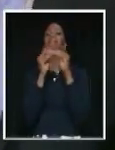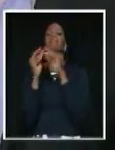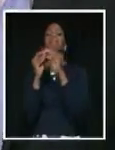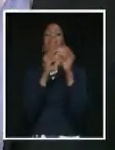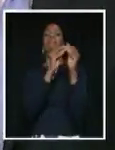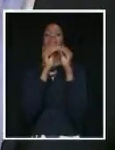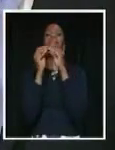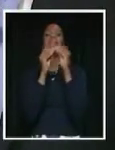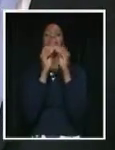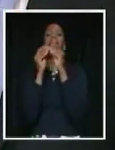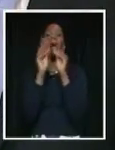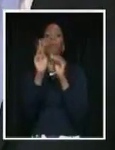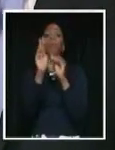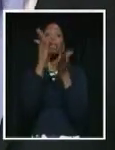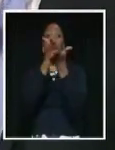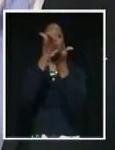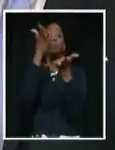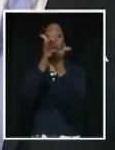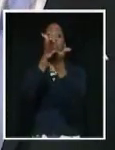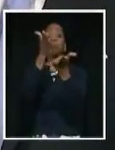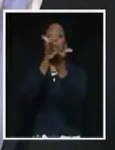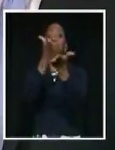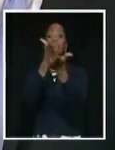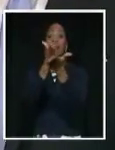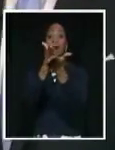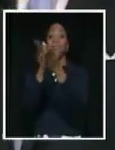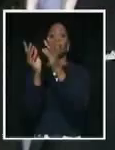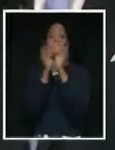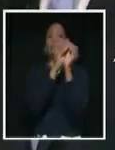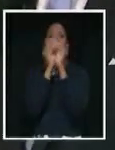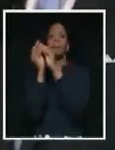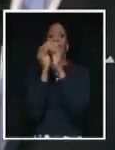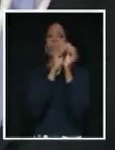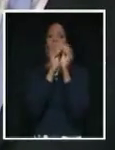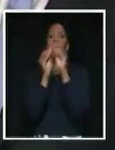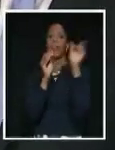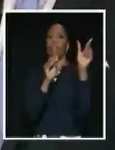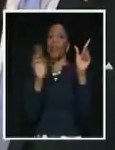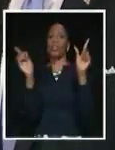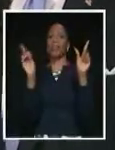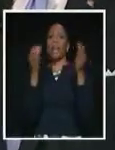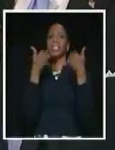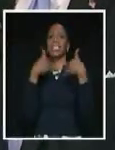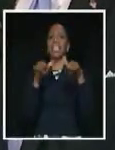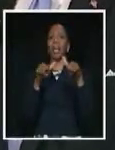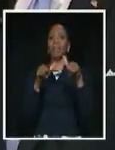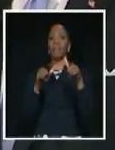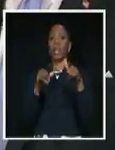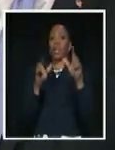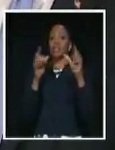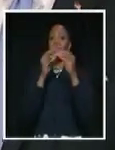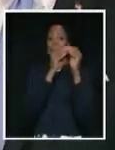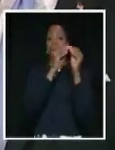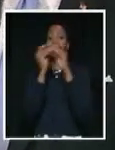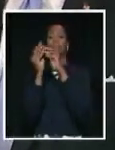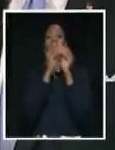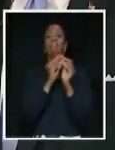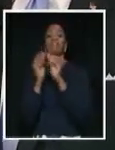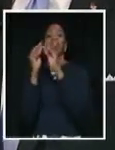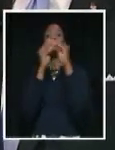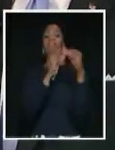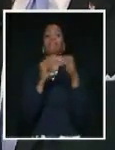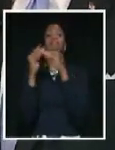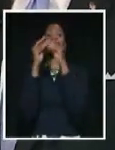You know it. Stop. You know it. There's nothing race baiting about that. There's nothing race baiting about it. You want to throw out the race card? I just said it. Let's talk